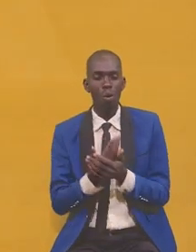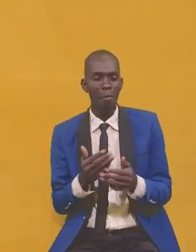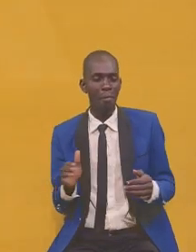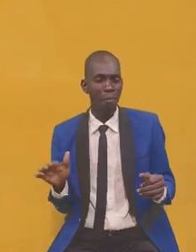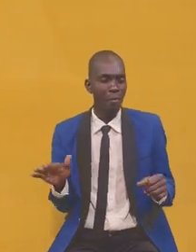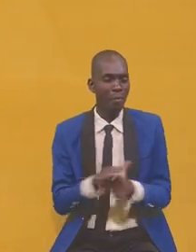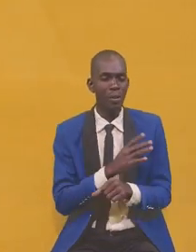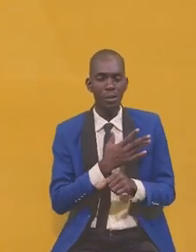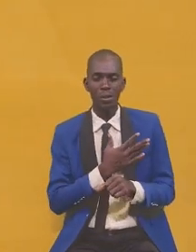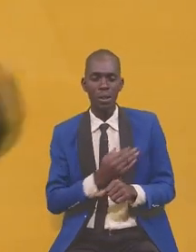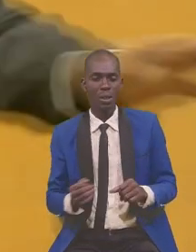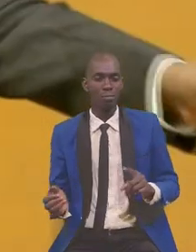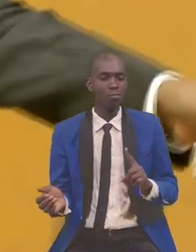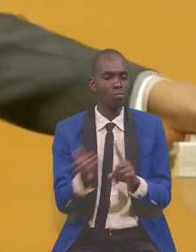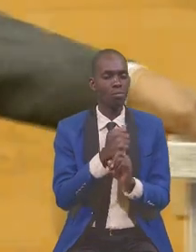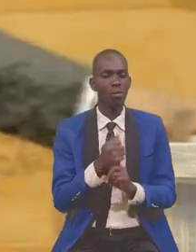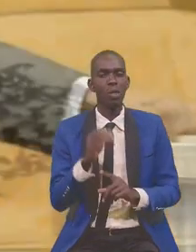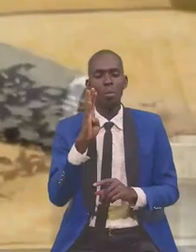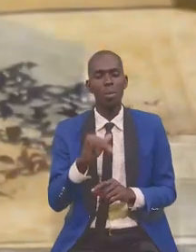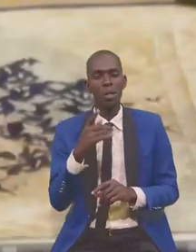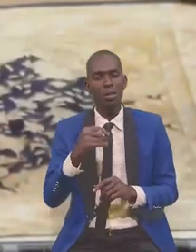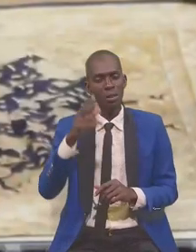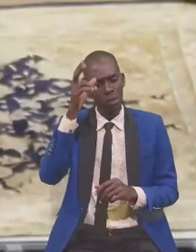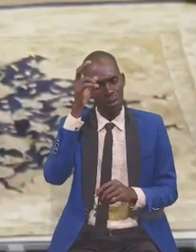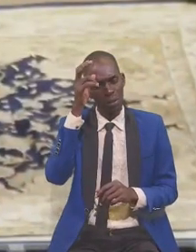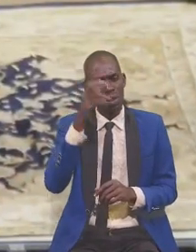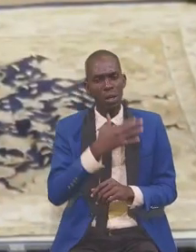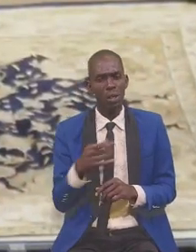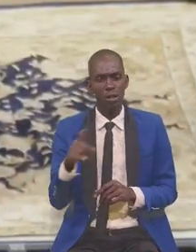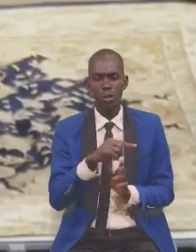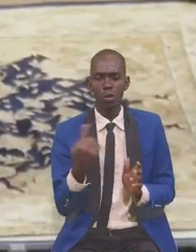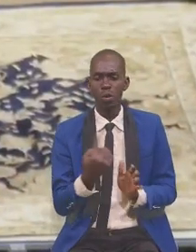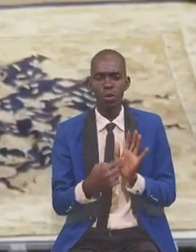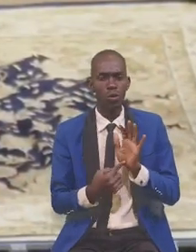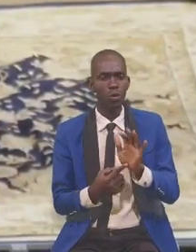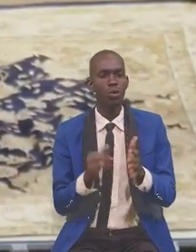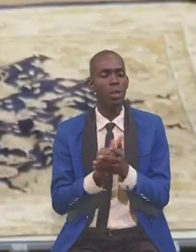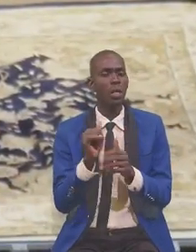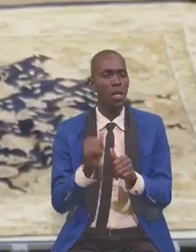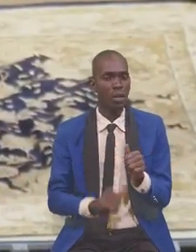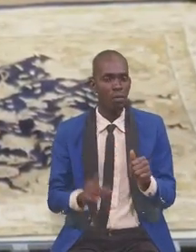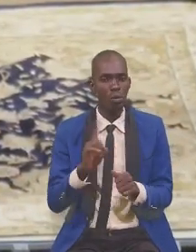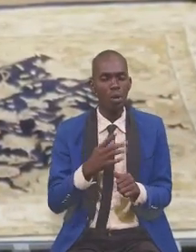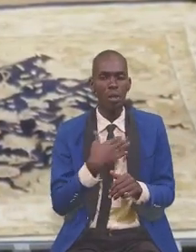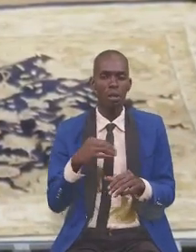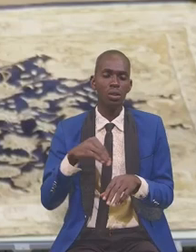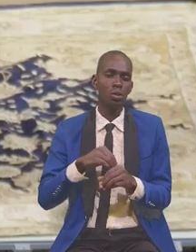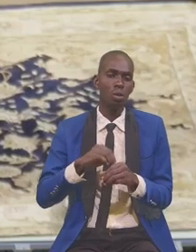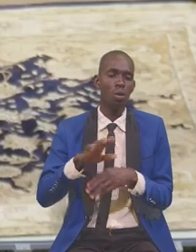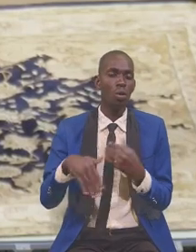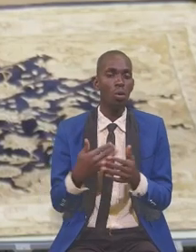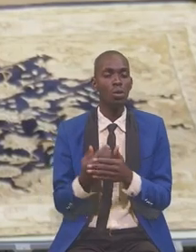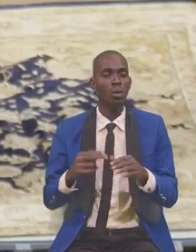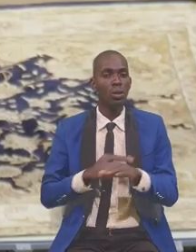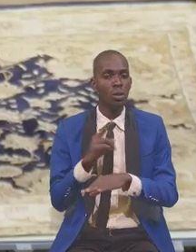all kind of captured by the devil, and they demonstrate that everywhere and in every nation. And it